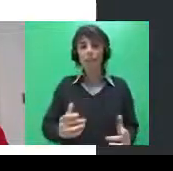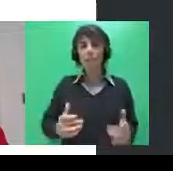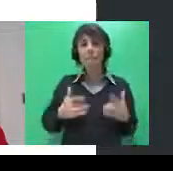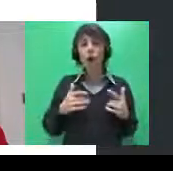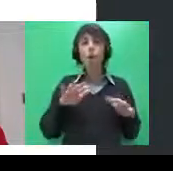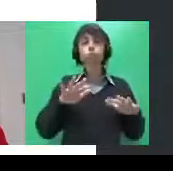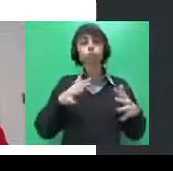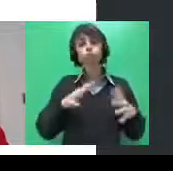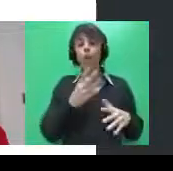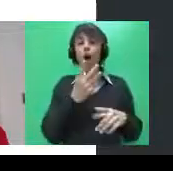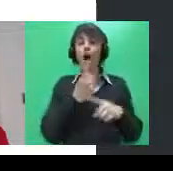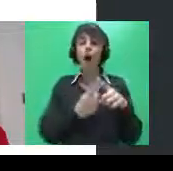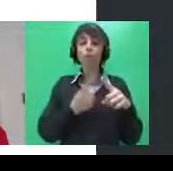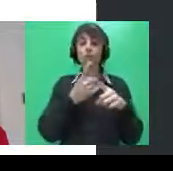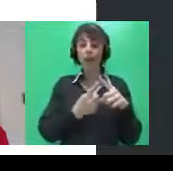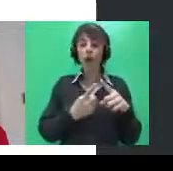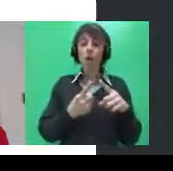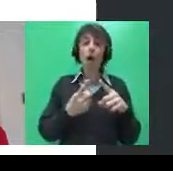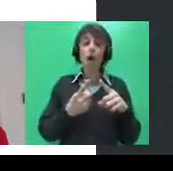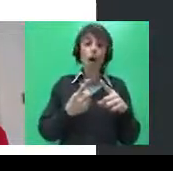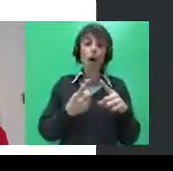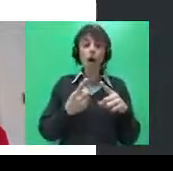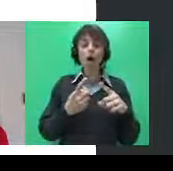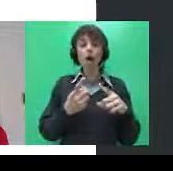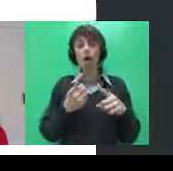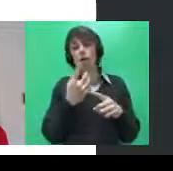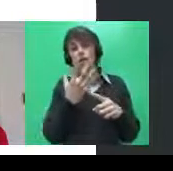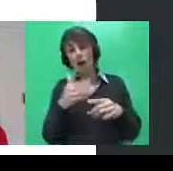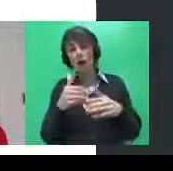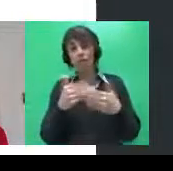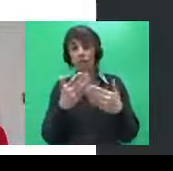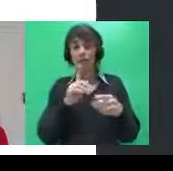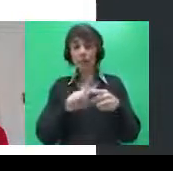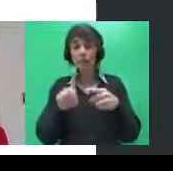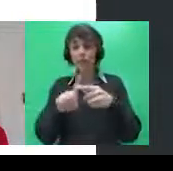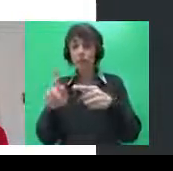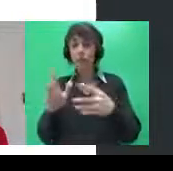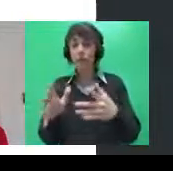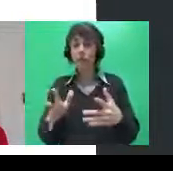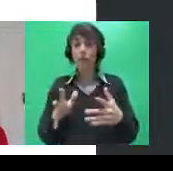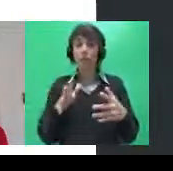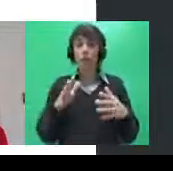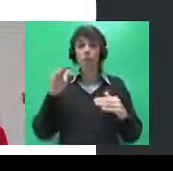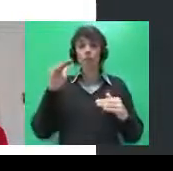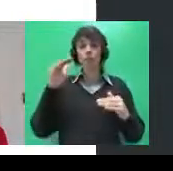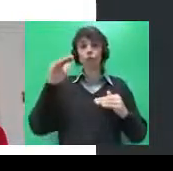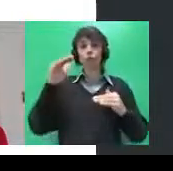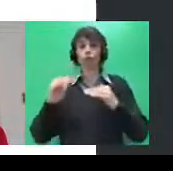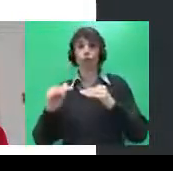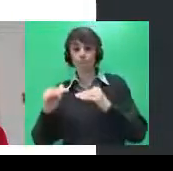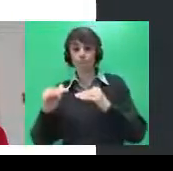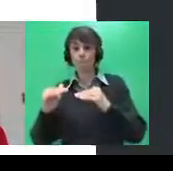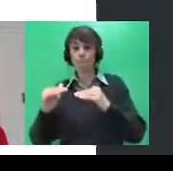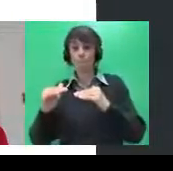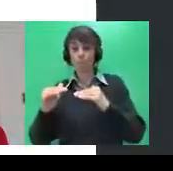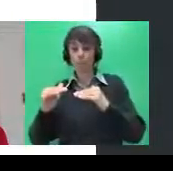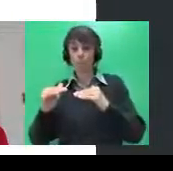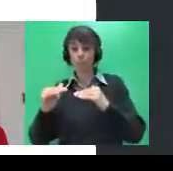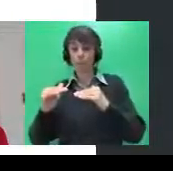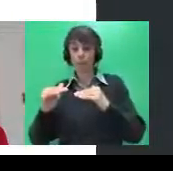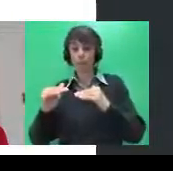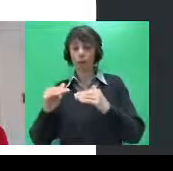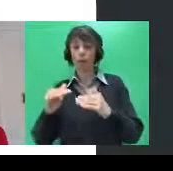5+ days a week, and that has dropped to just 23% come the latest data set in September. And what that really